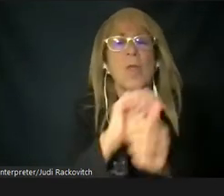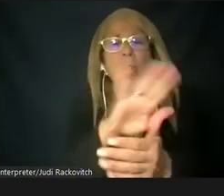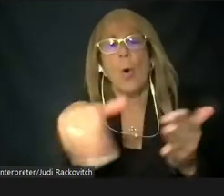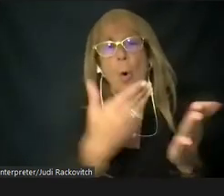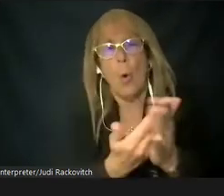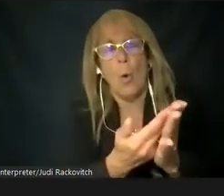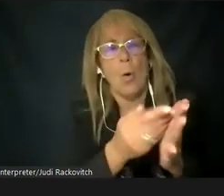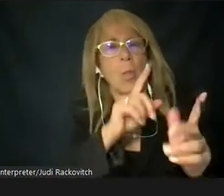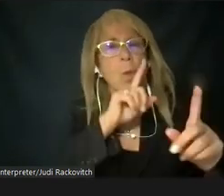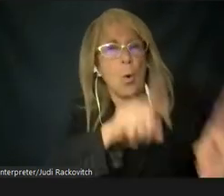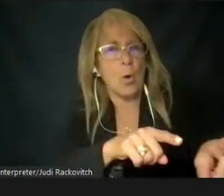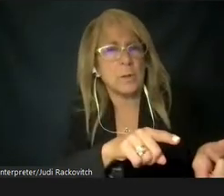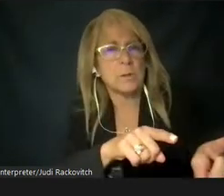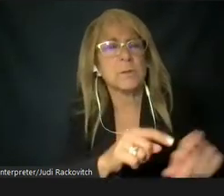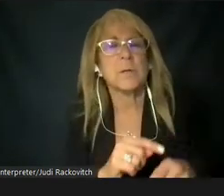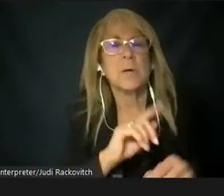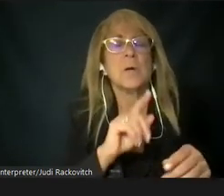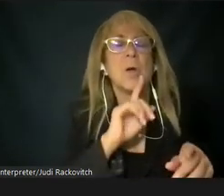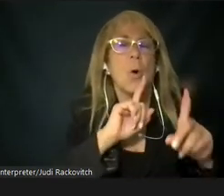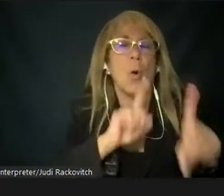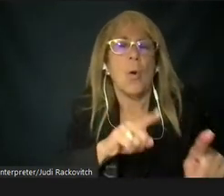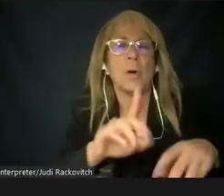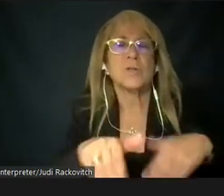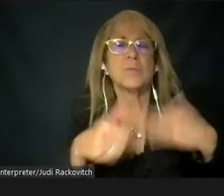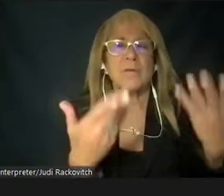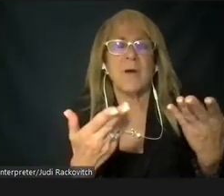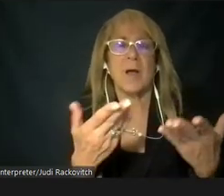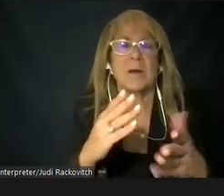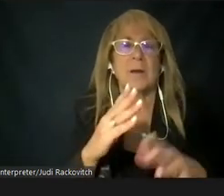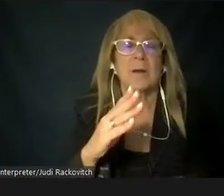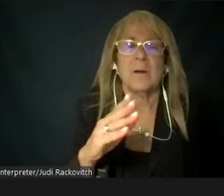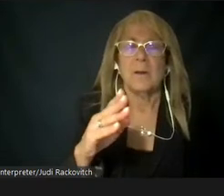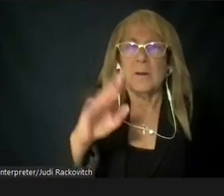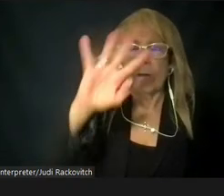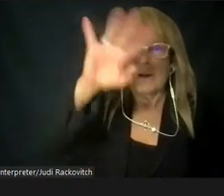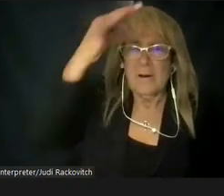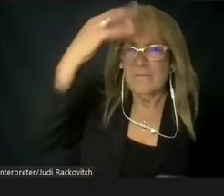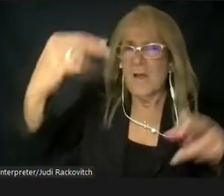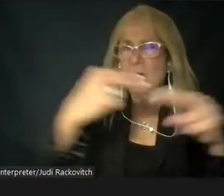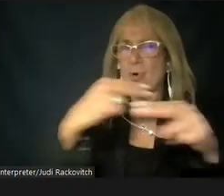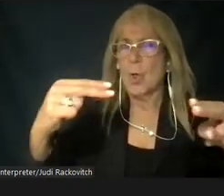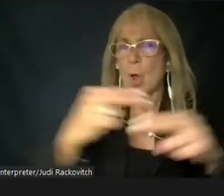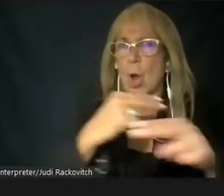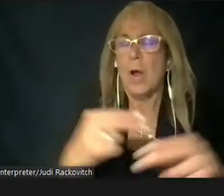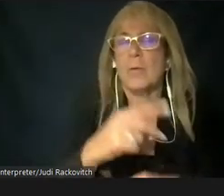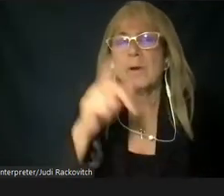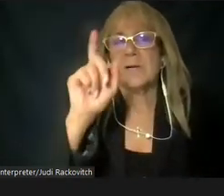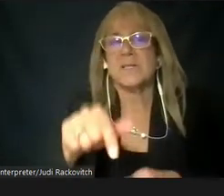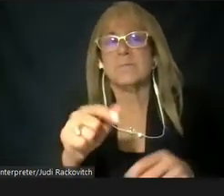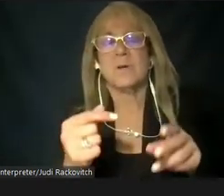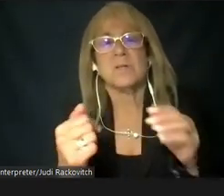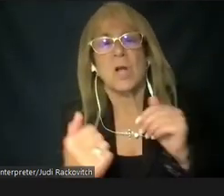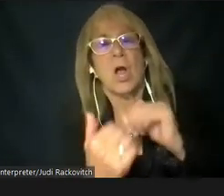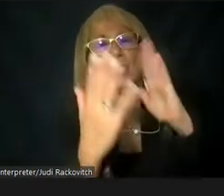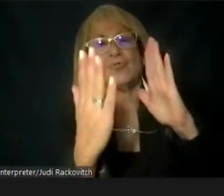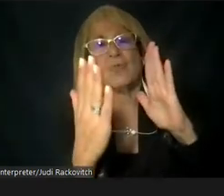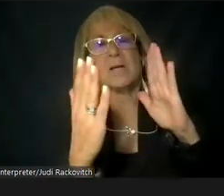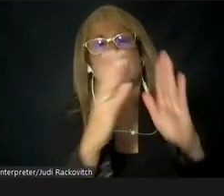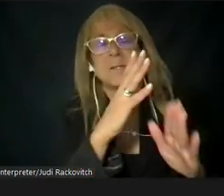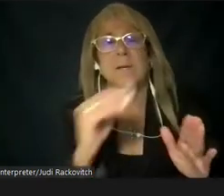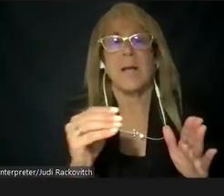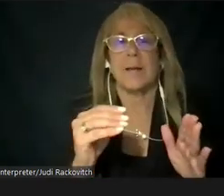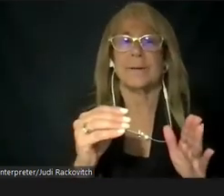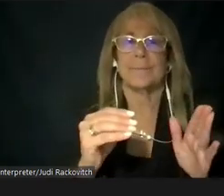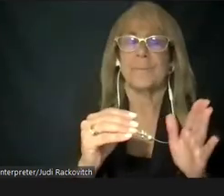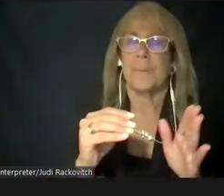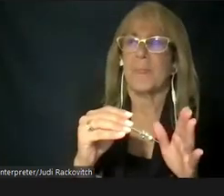The orders provide that Federal Highway Administration take the appropriate and necessary steps to identify and address disproportionately high and adverse